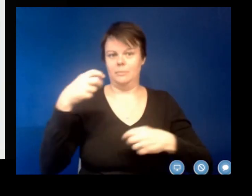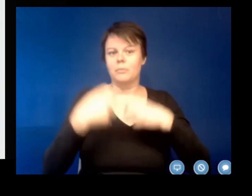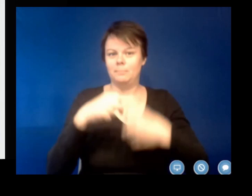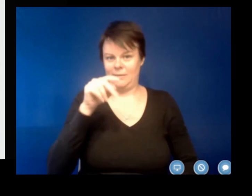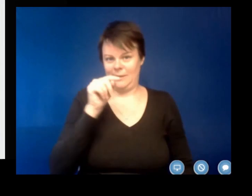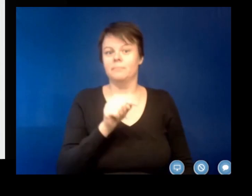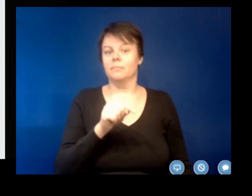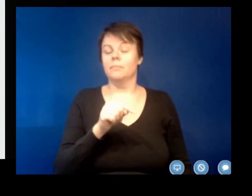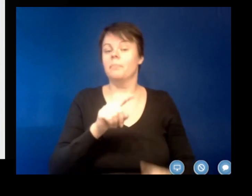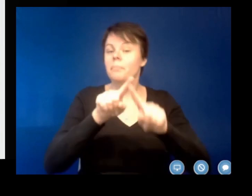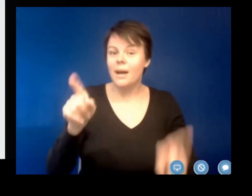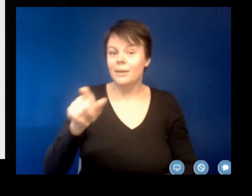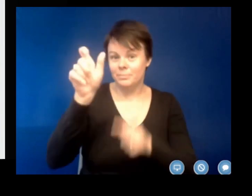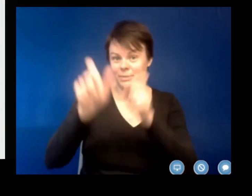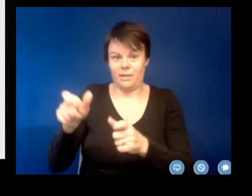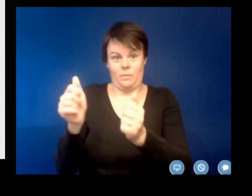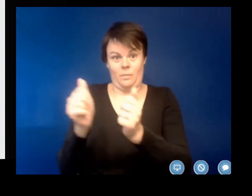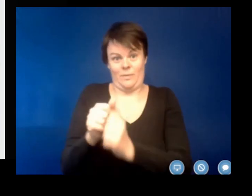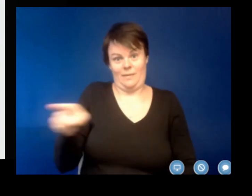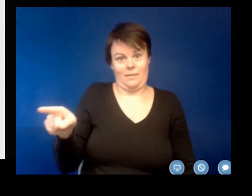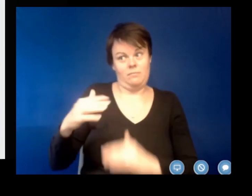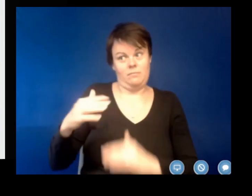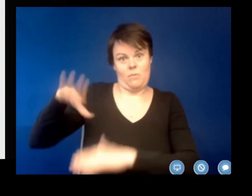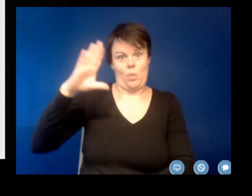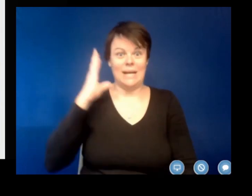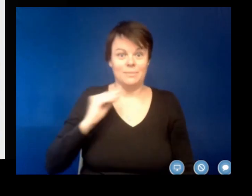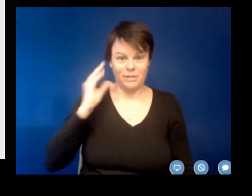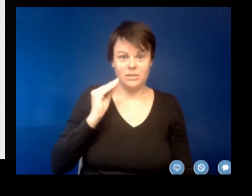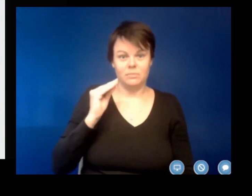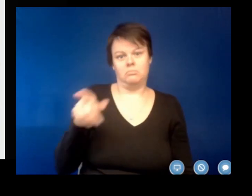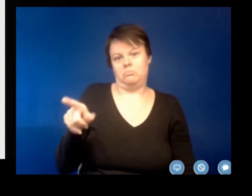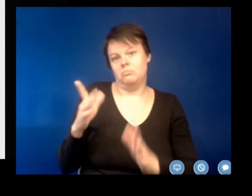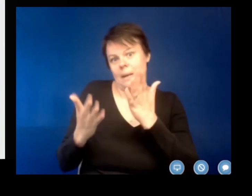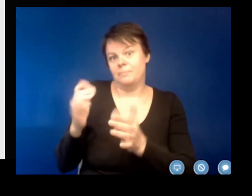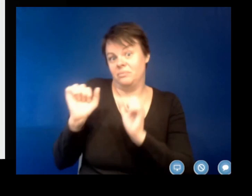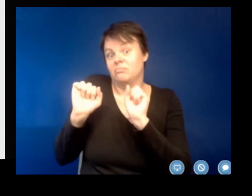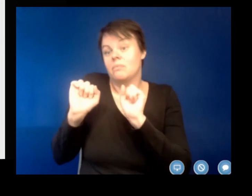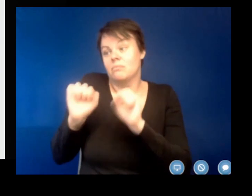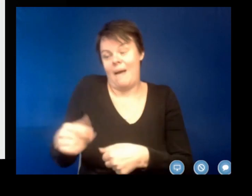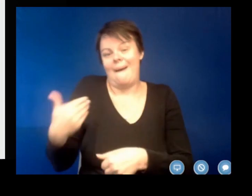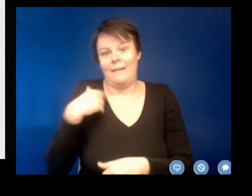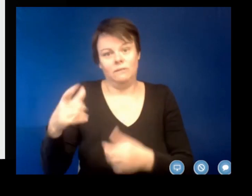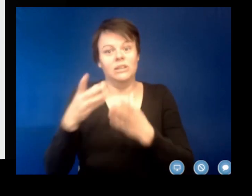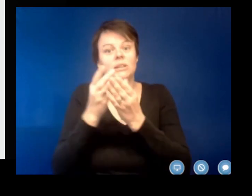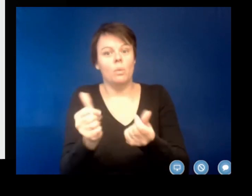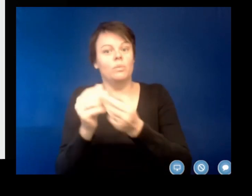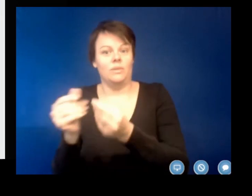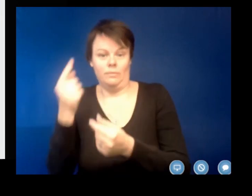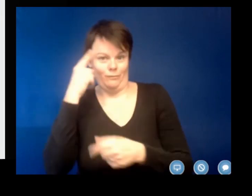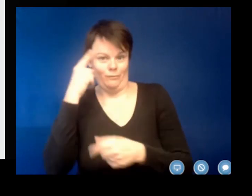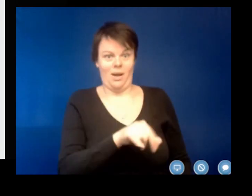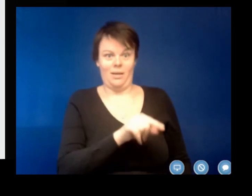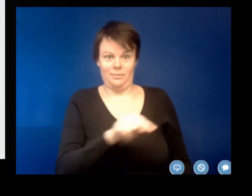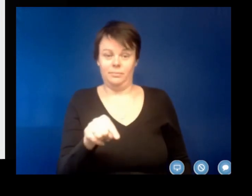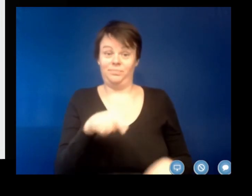I think it would be very interesting to go now further and to reflect whether these three forms or other forms from other scholars of the